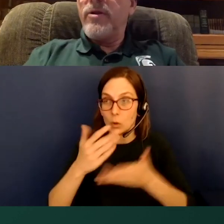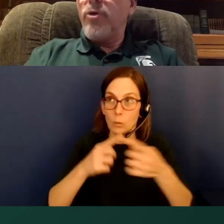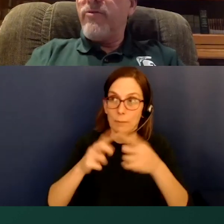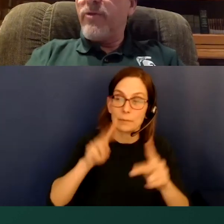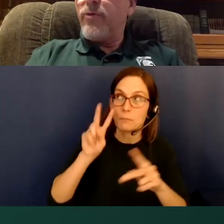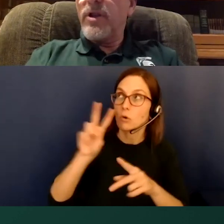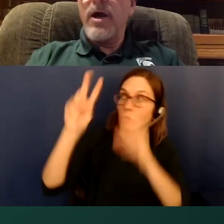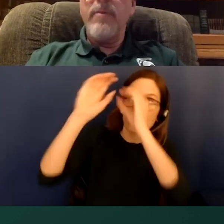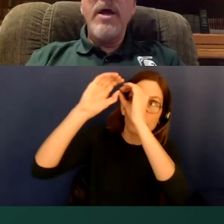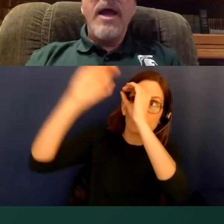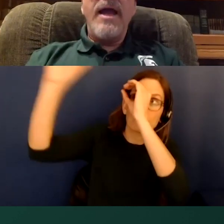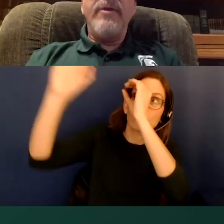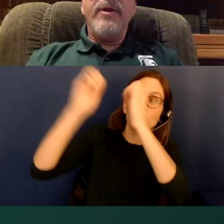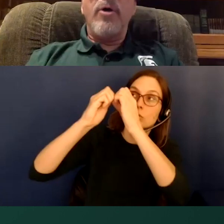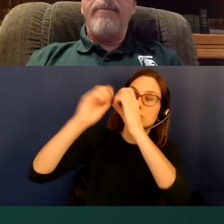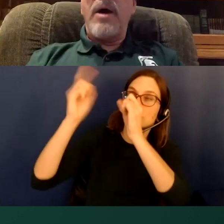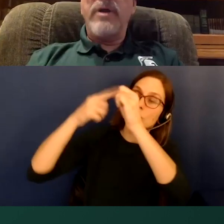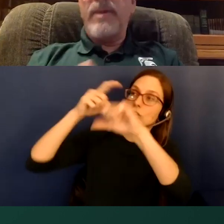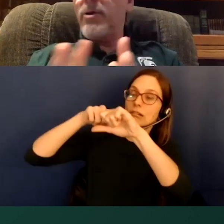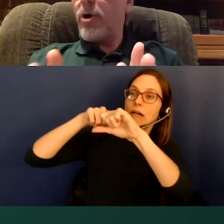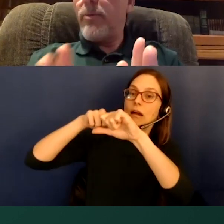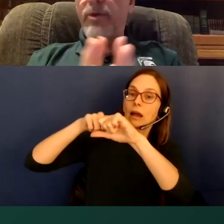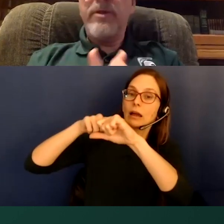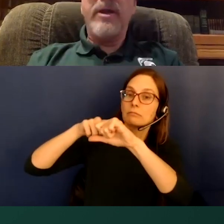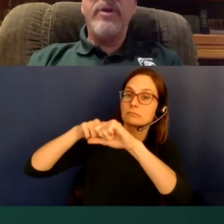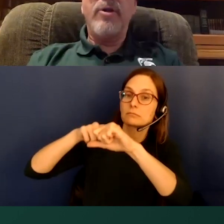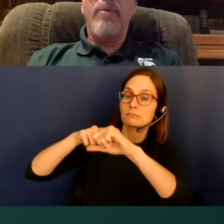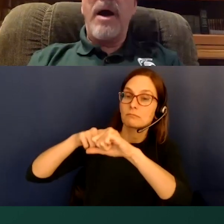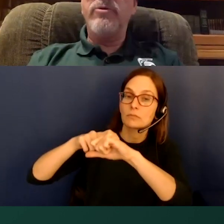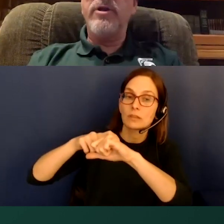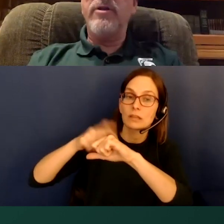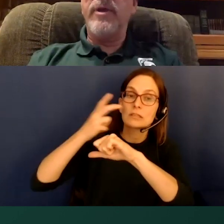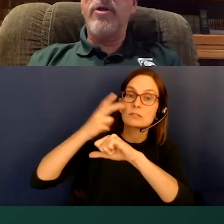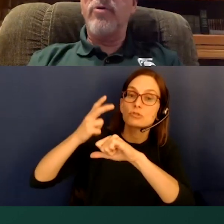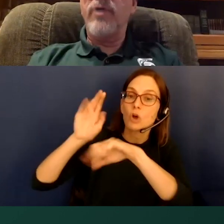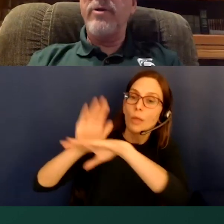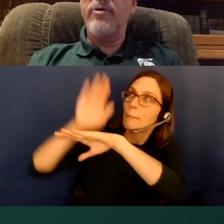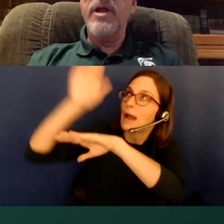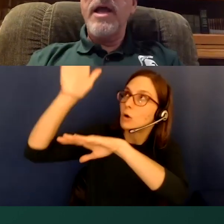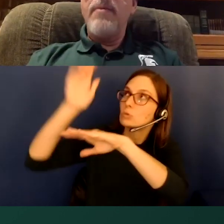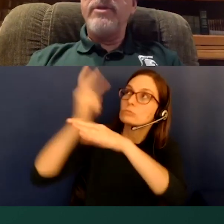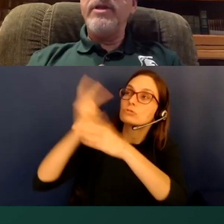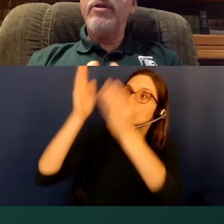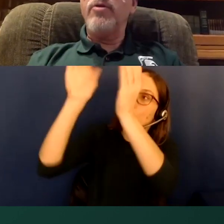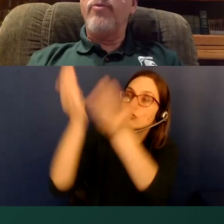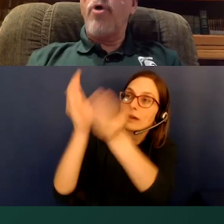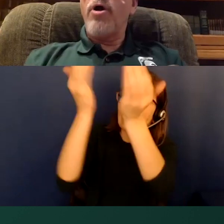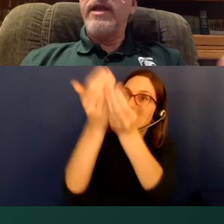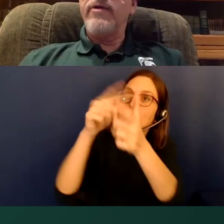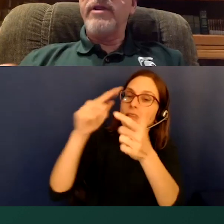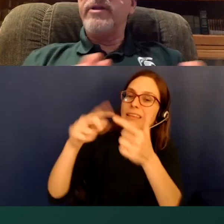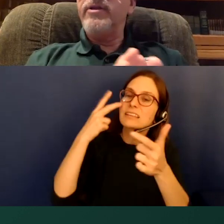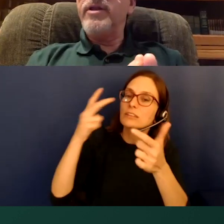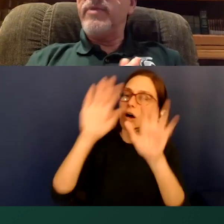with telescopes for the first time and they saw I'm not going to talk about that tonight. They saw mountains and they saw craters, but then they saw